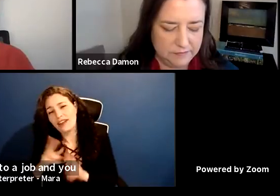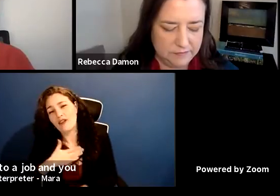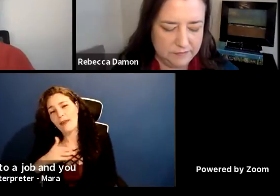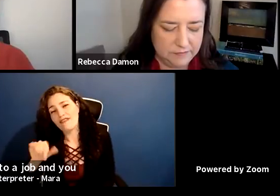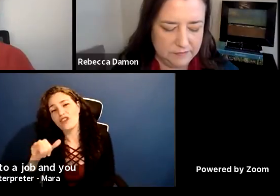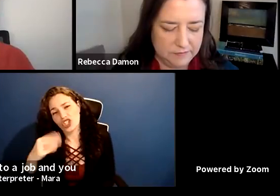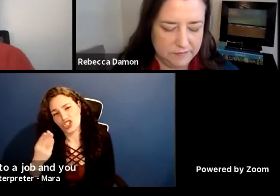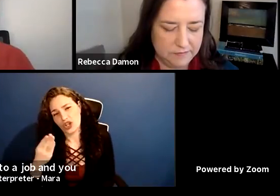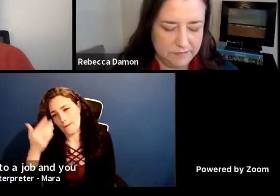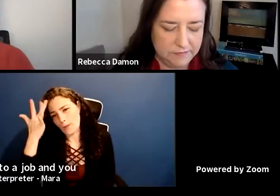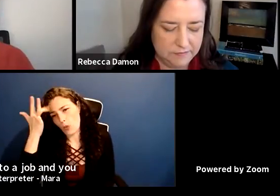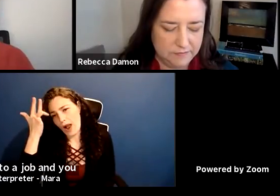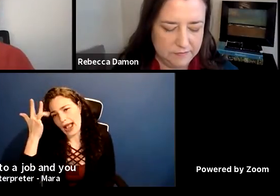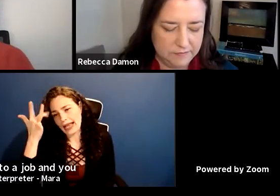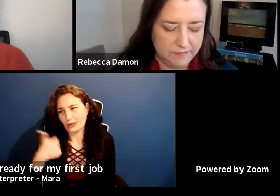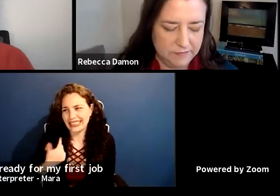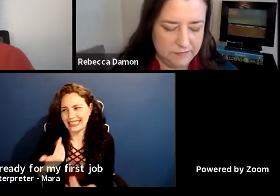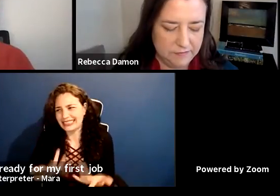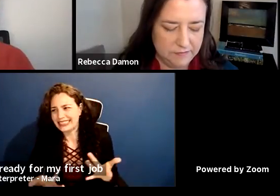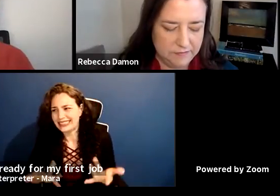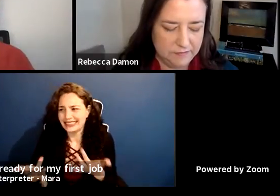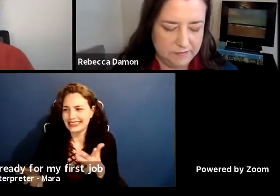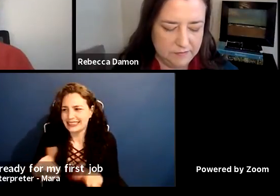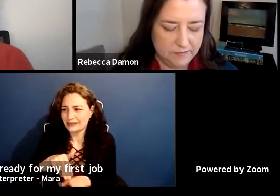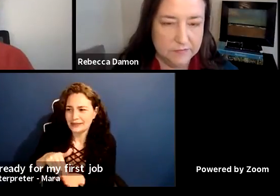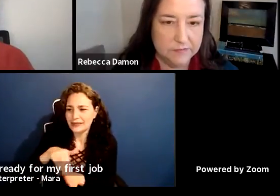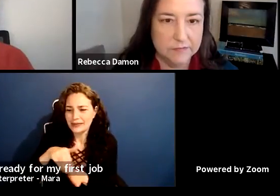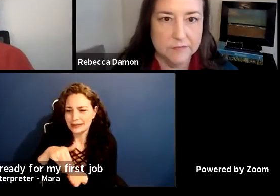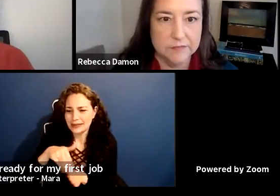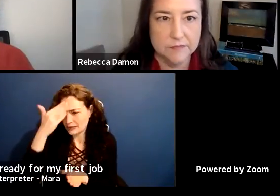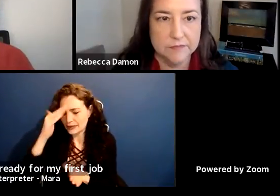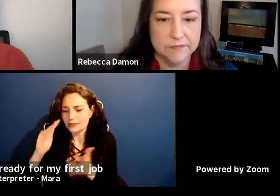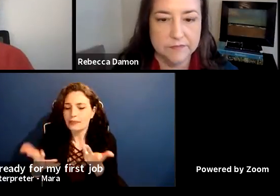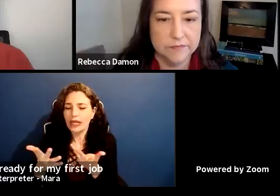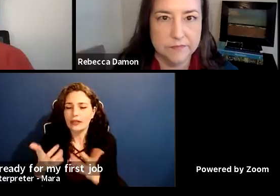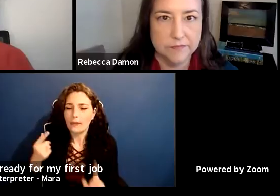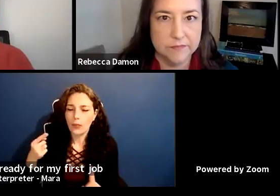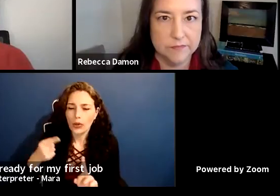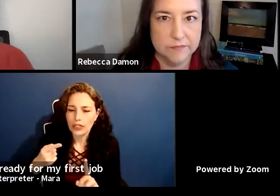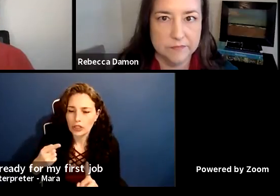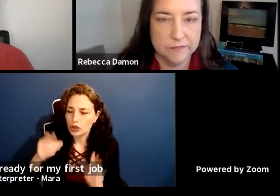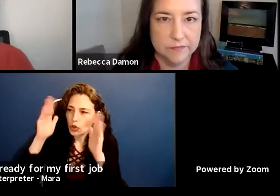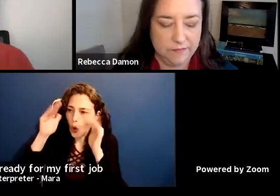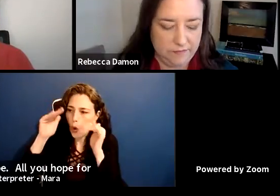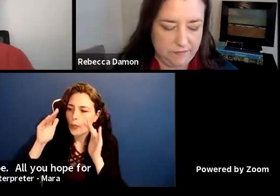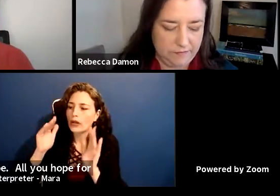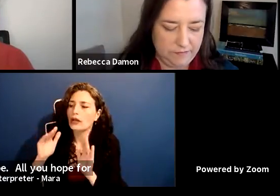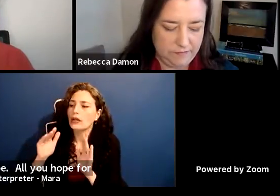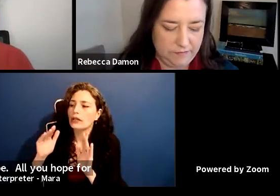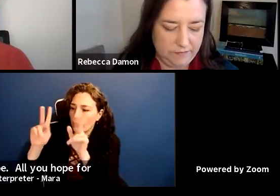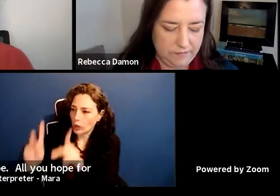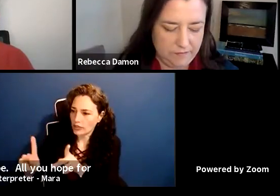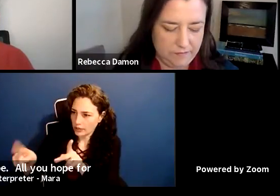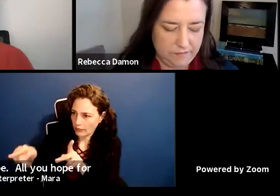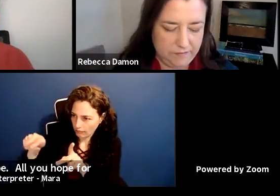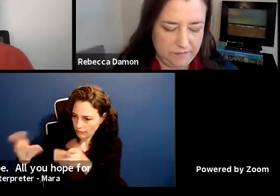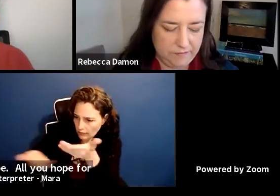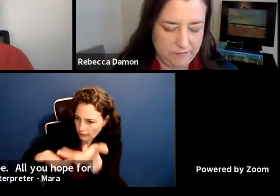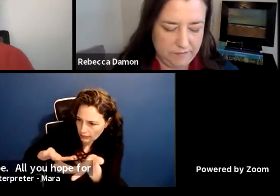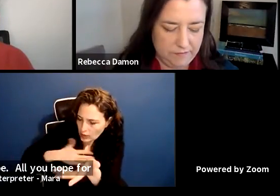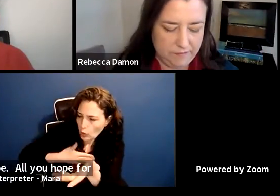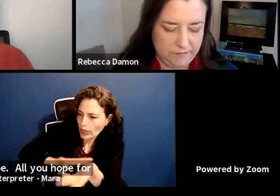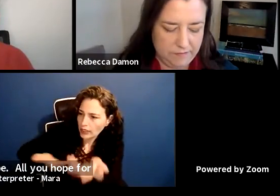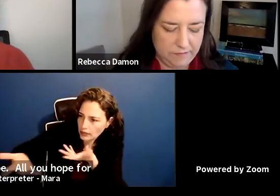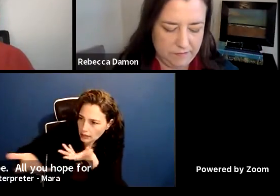to be. But all you can hope for is that you go somewhere where they're willing to work with you and take into account